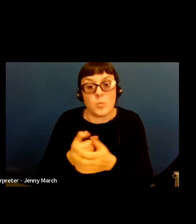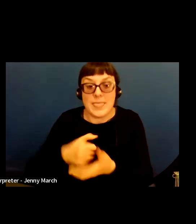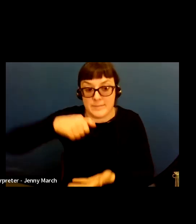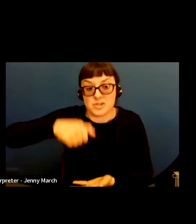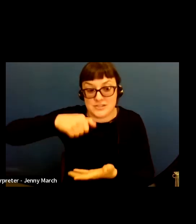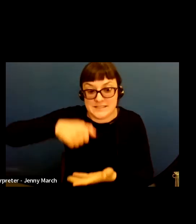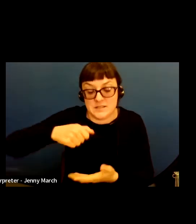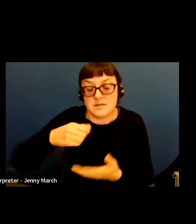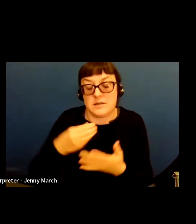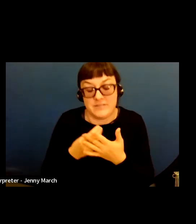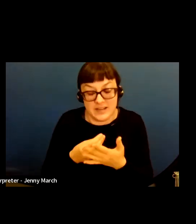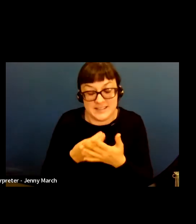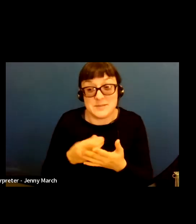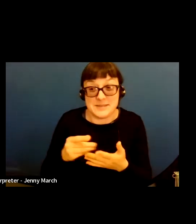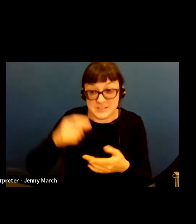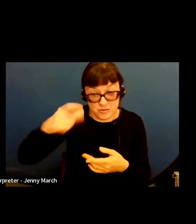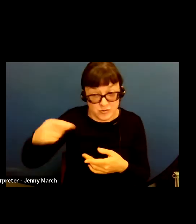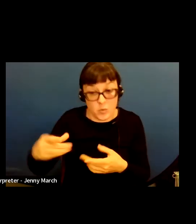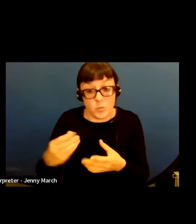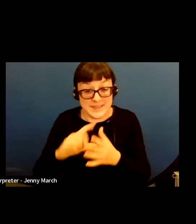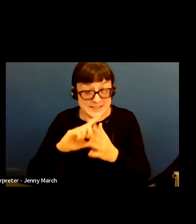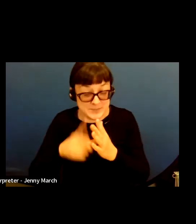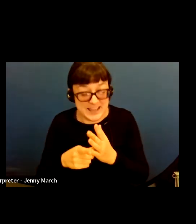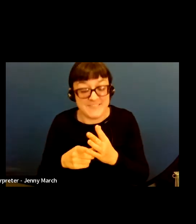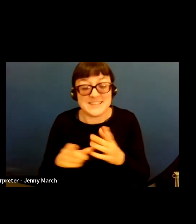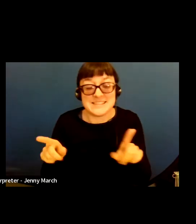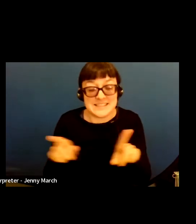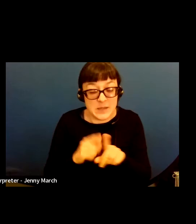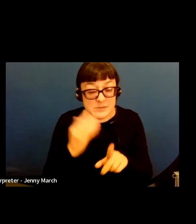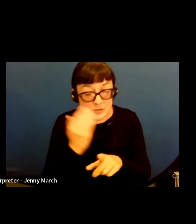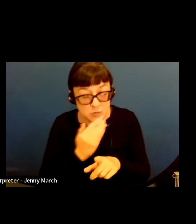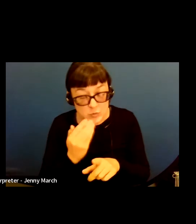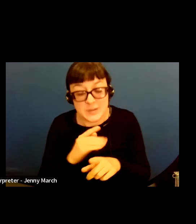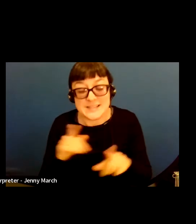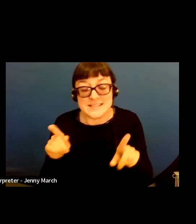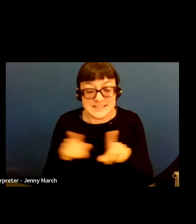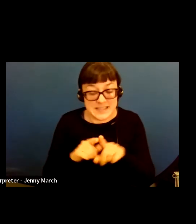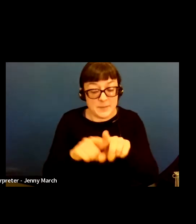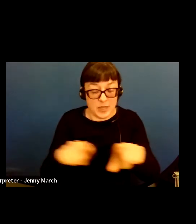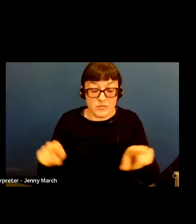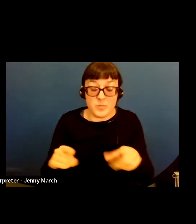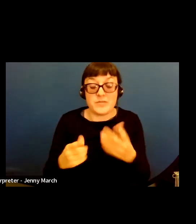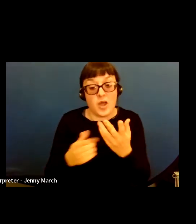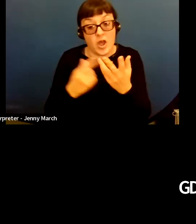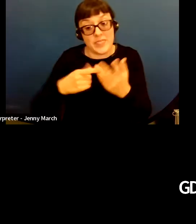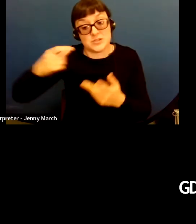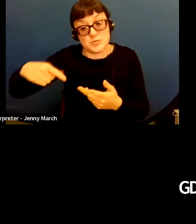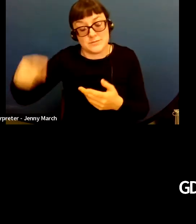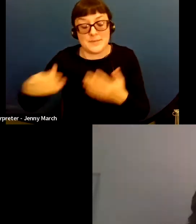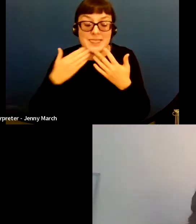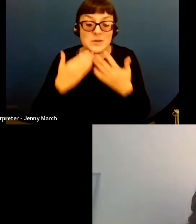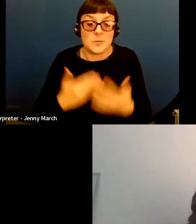with disabilities have to learn in the same schools and classrooms as their peers without disabilities. Thank you.